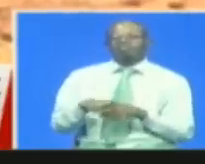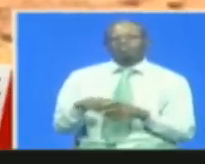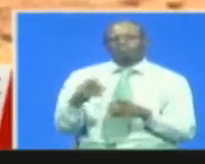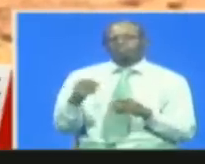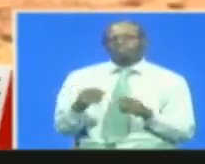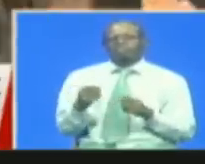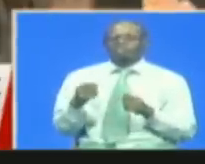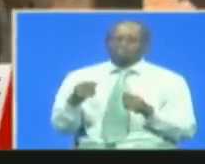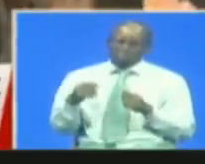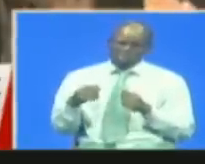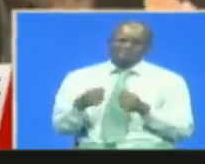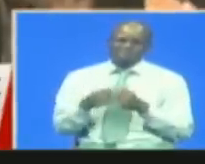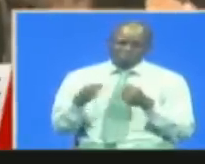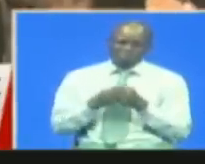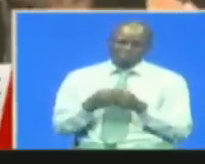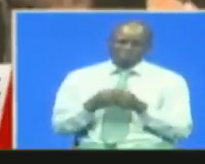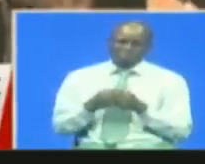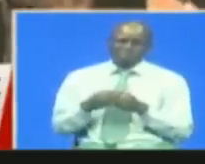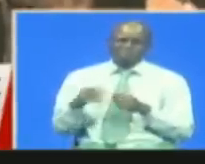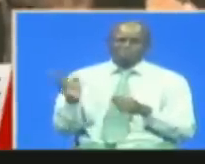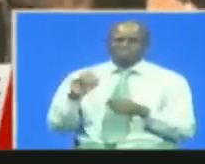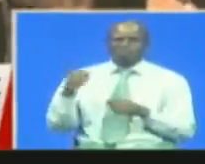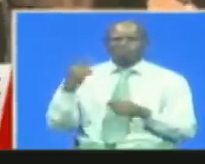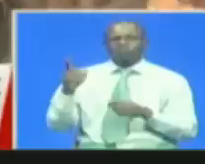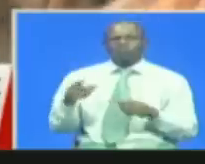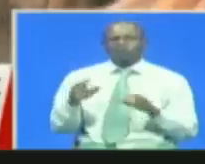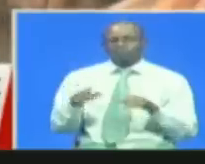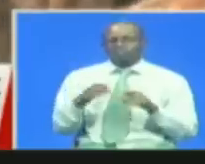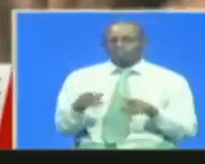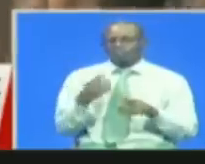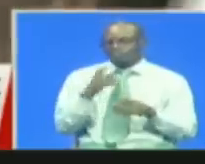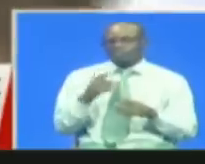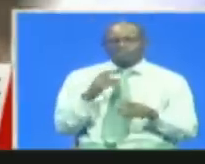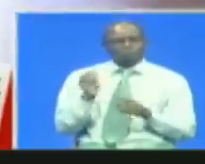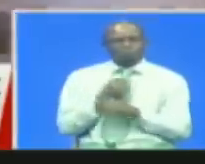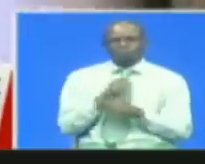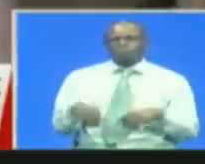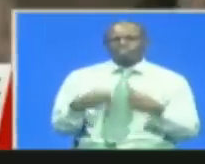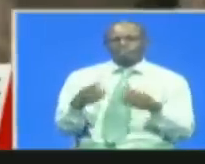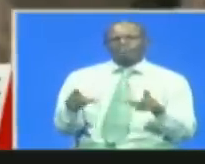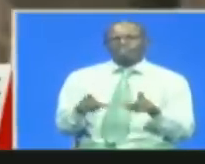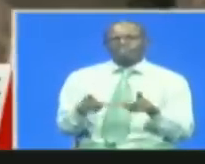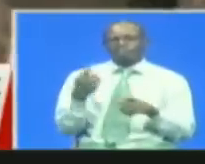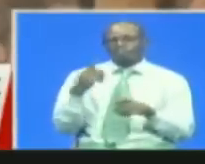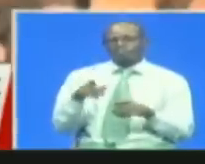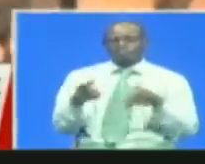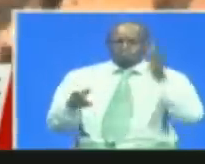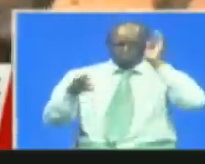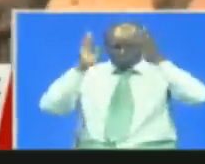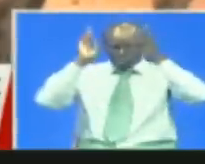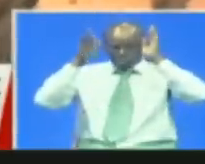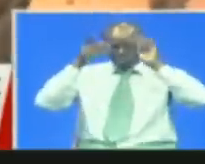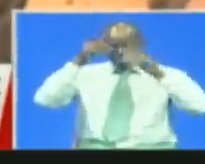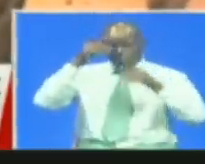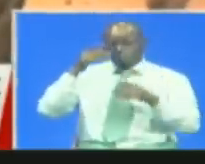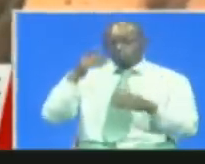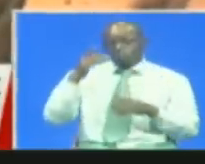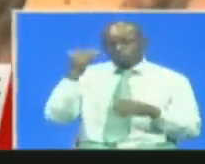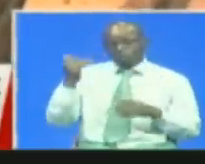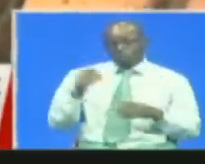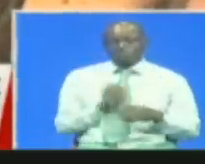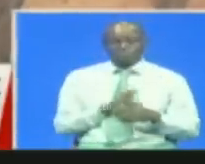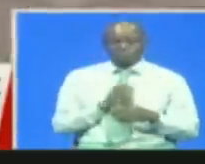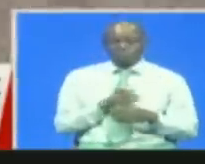that they will not license new donkey slaughterhouses over fears that the beast of burden might become extinct in the country.